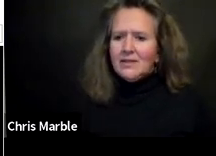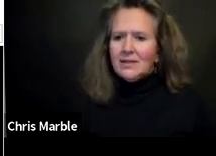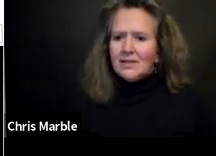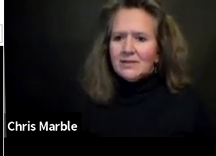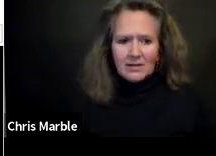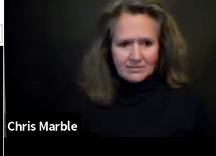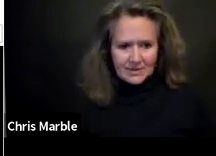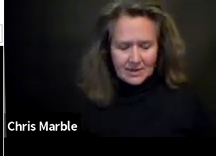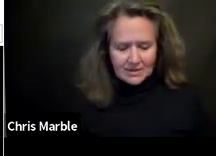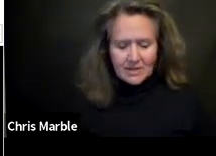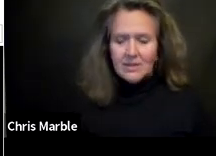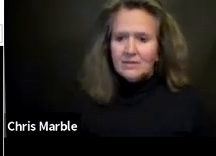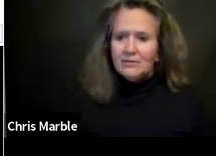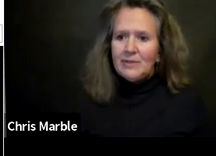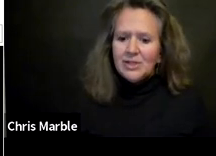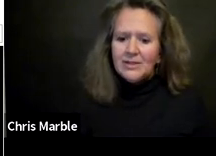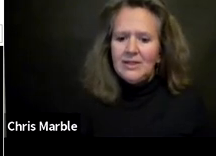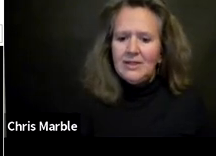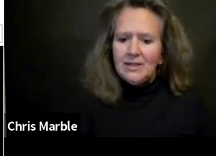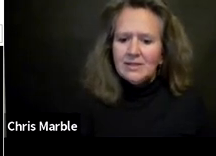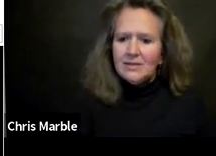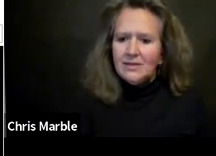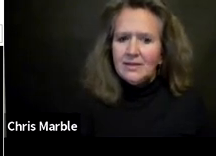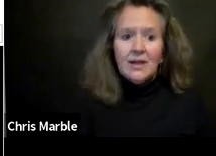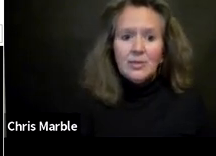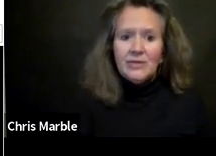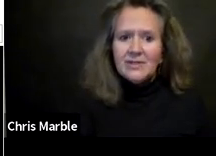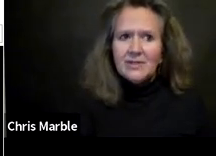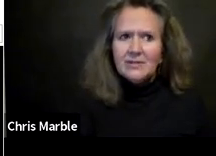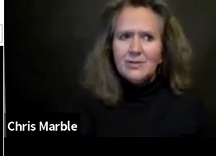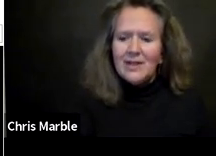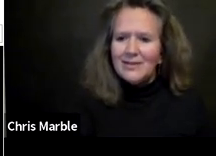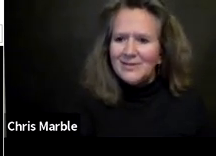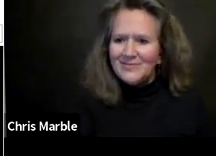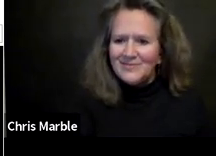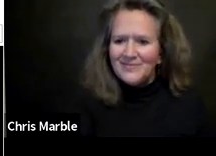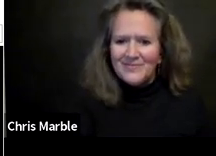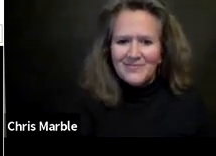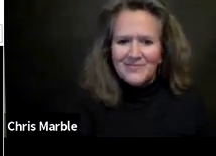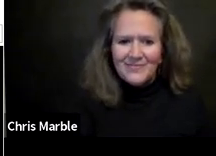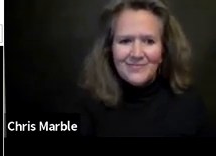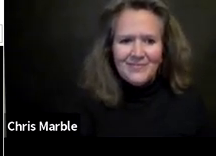hesitate to contact us. Our contact information is on the previous two slides.